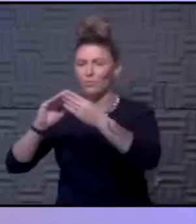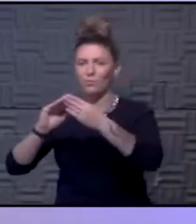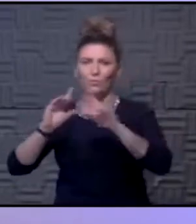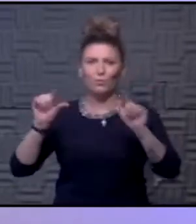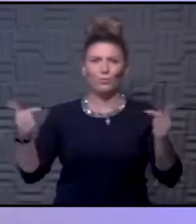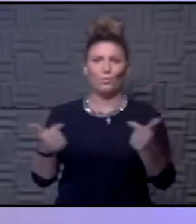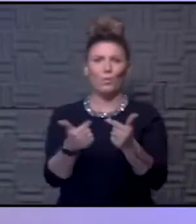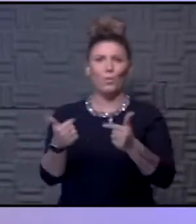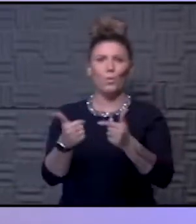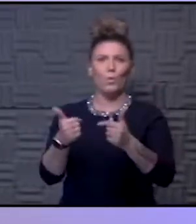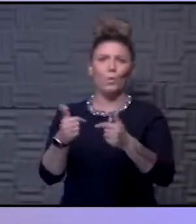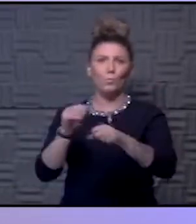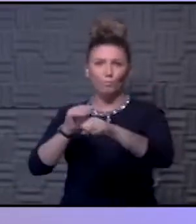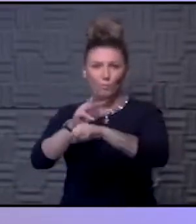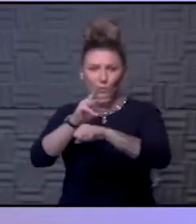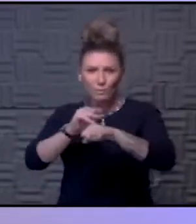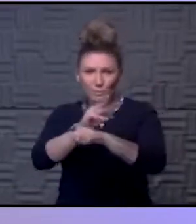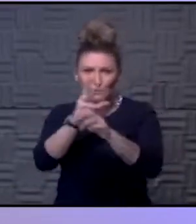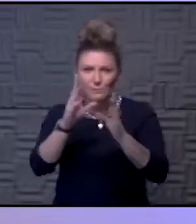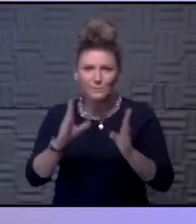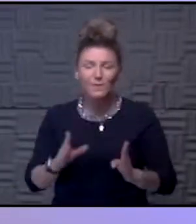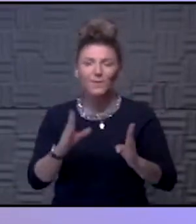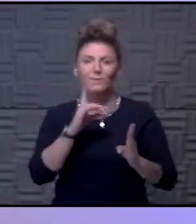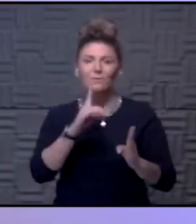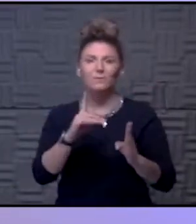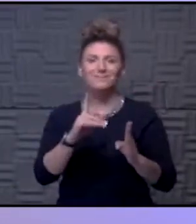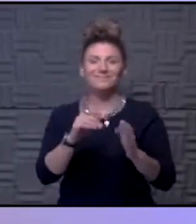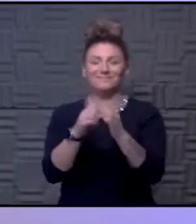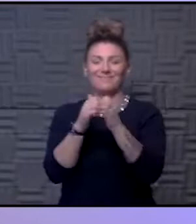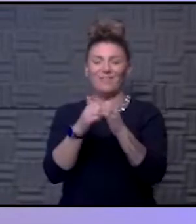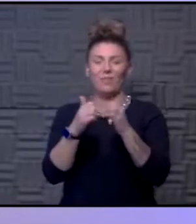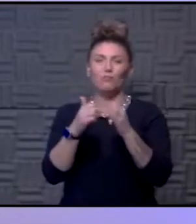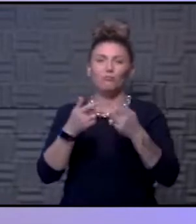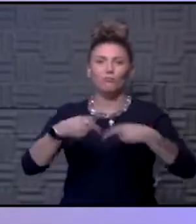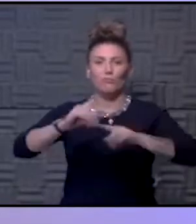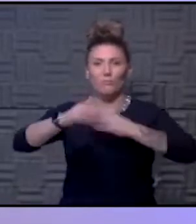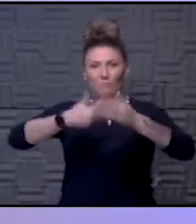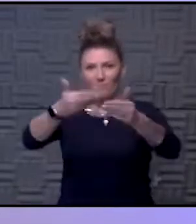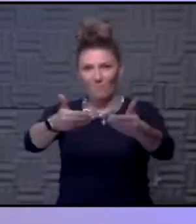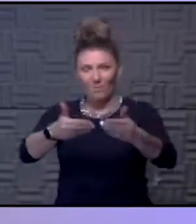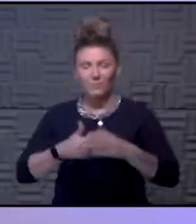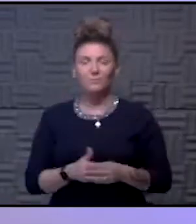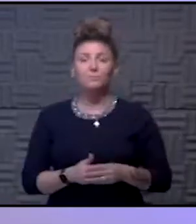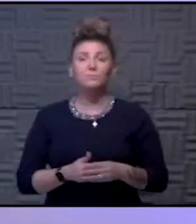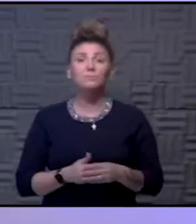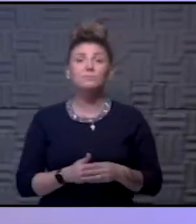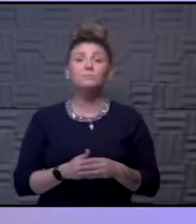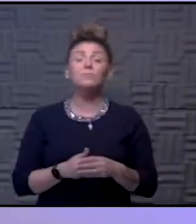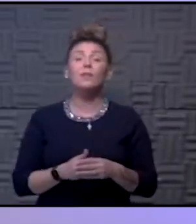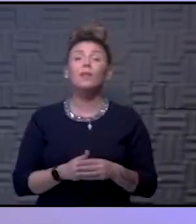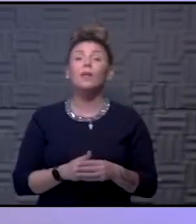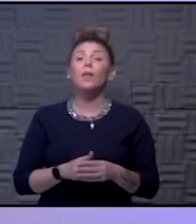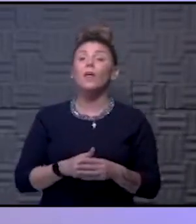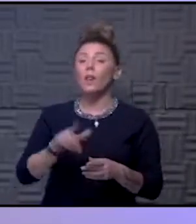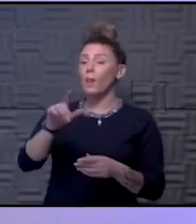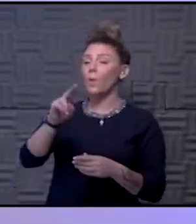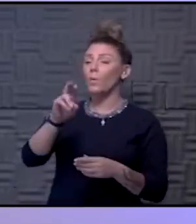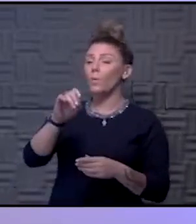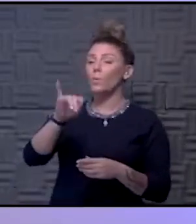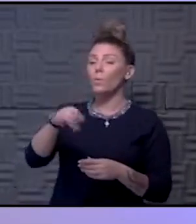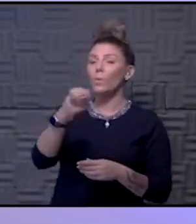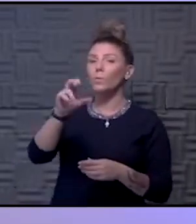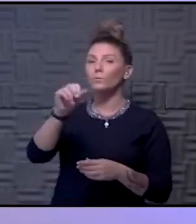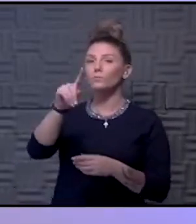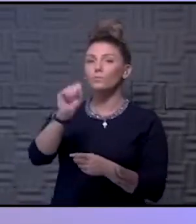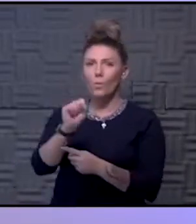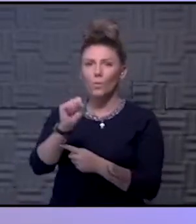consultants that work with us on this process. And then within Juntos, I am the director, and we